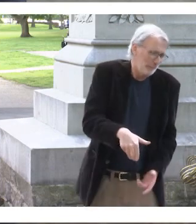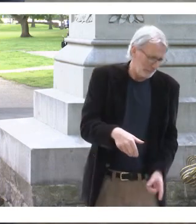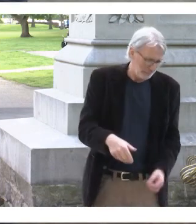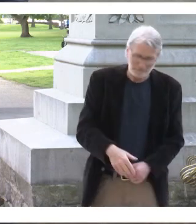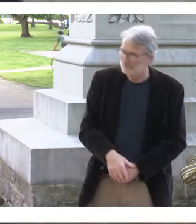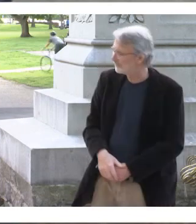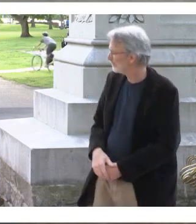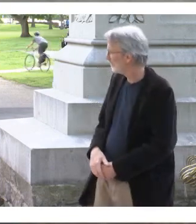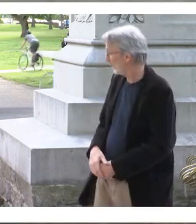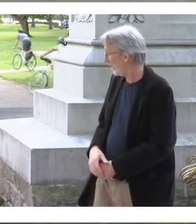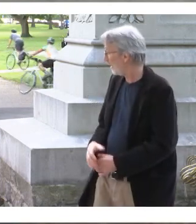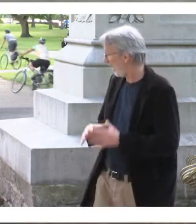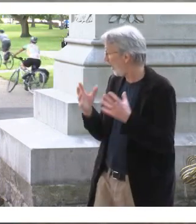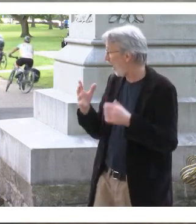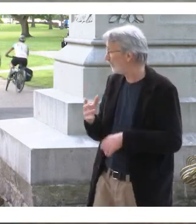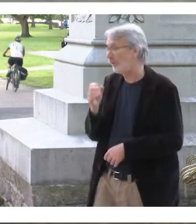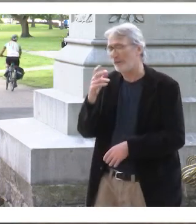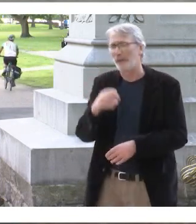Quite a bit.